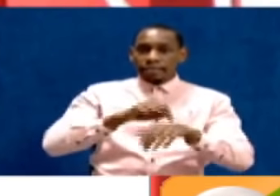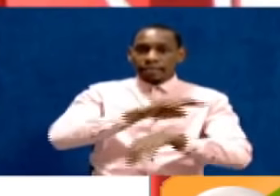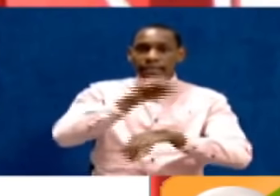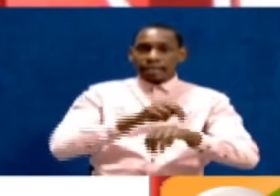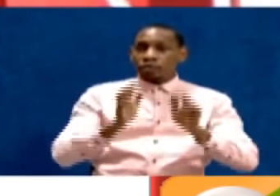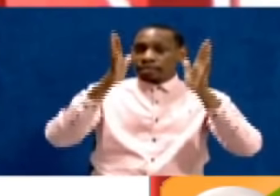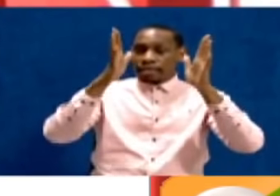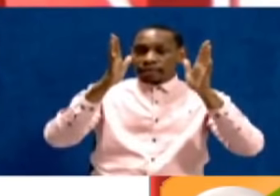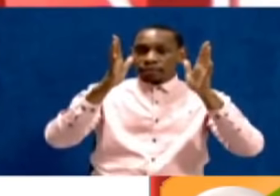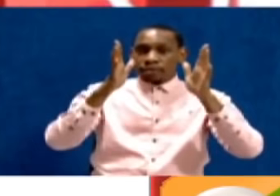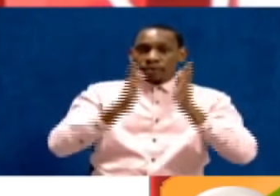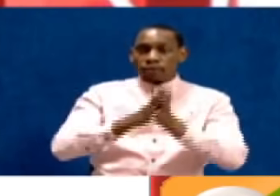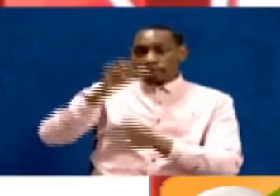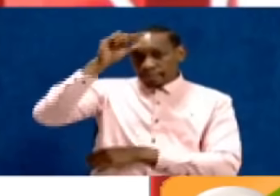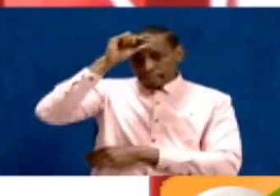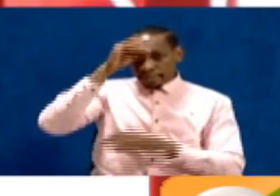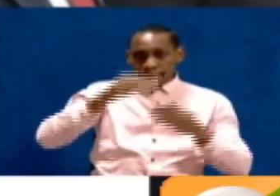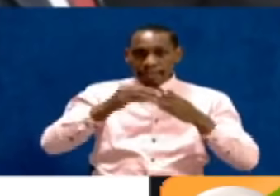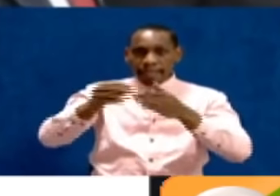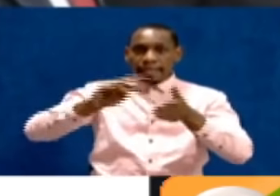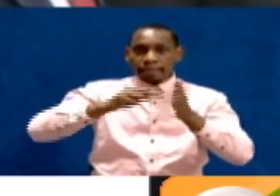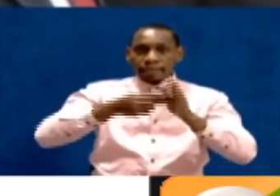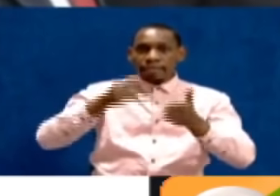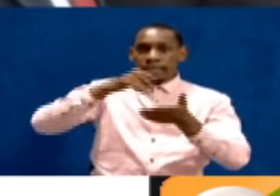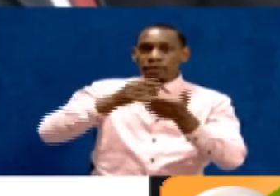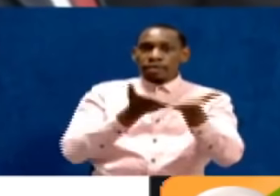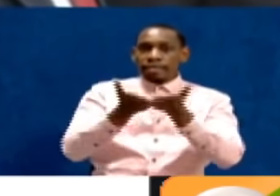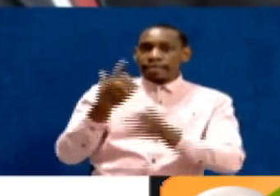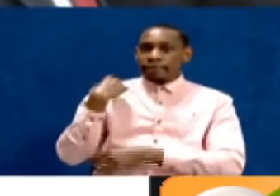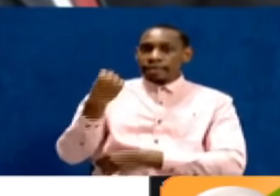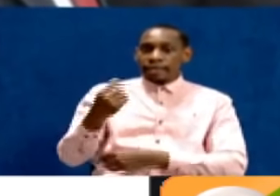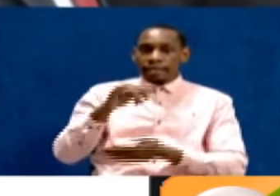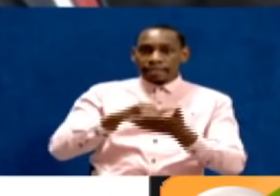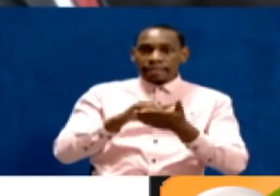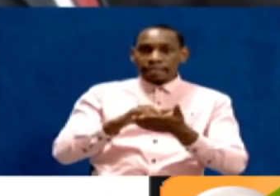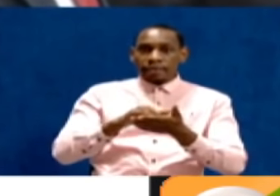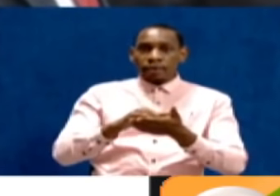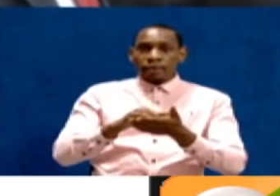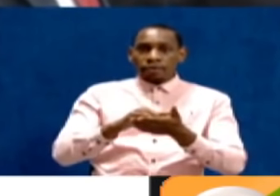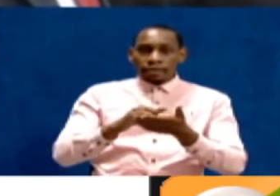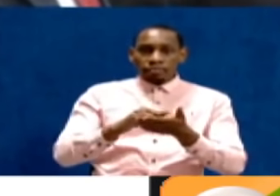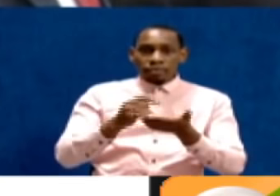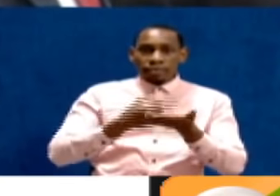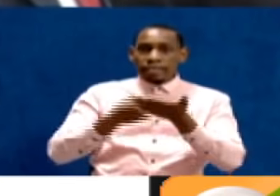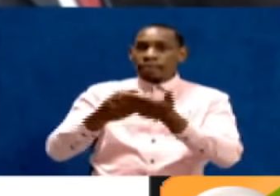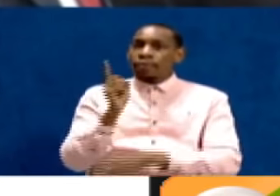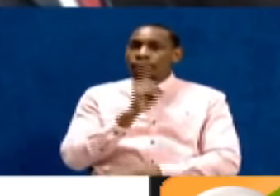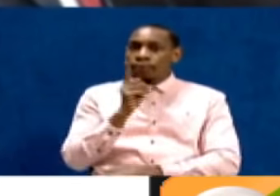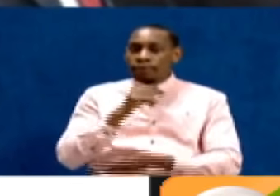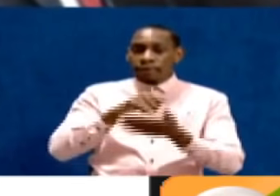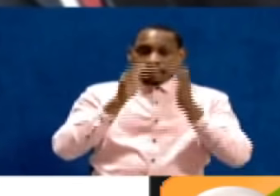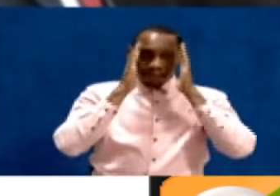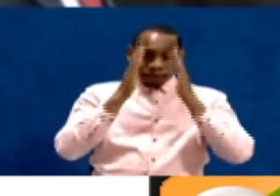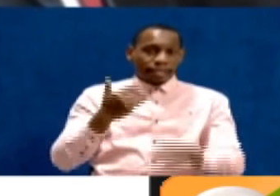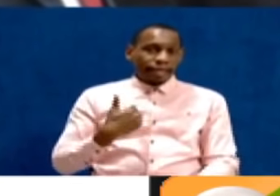national festivities and government-driven projects, such as the Huduma number that was riddled with controversy, raising